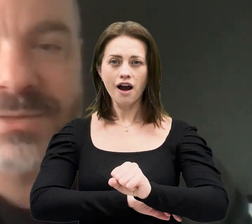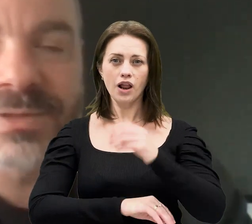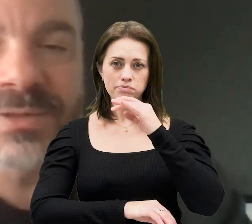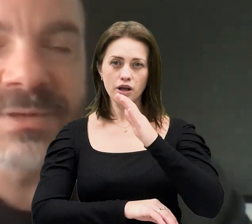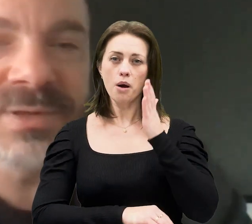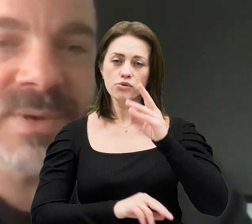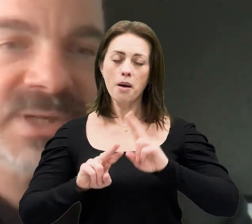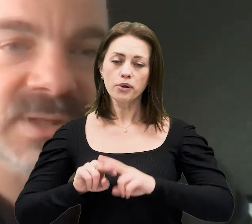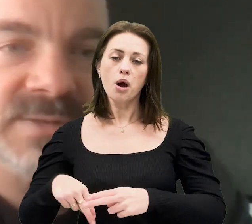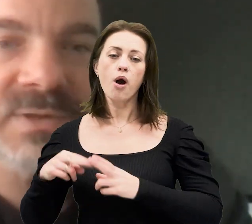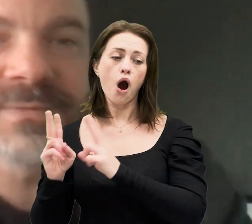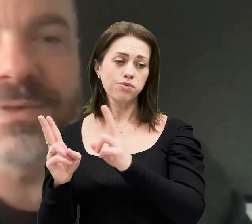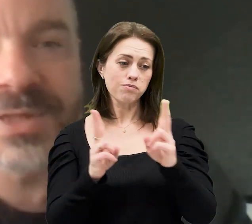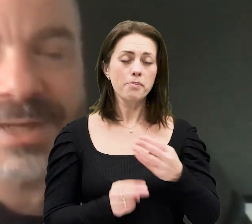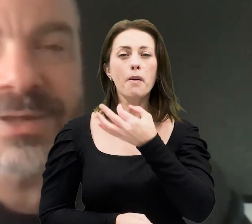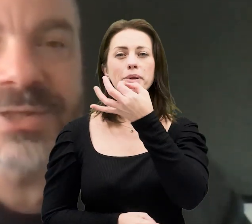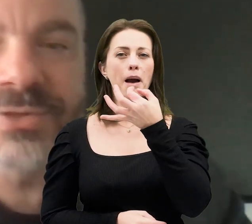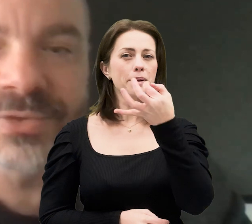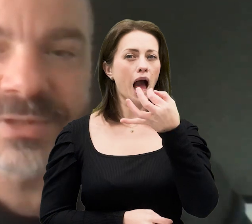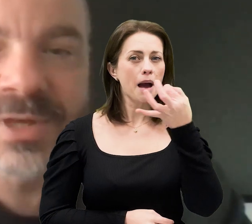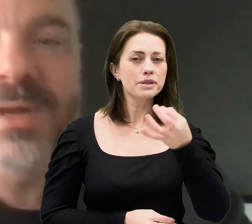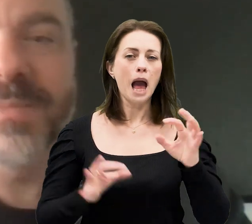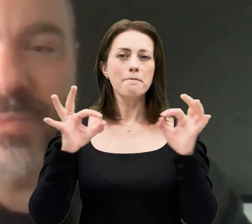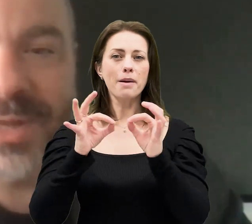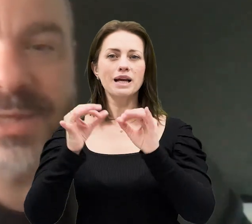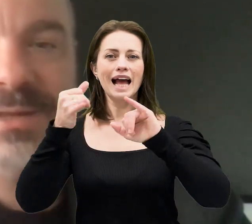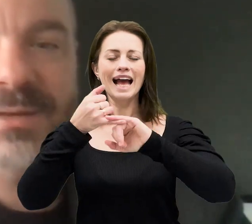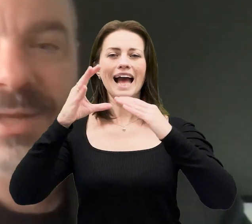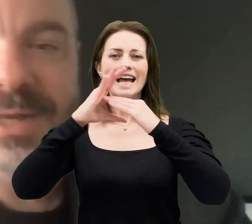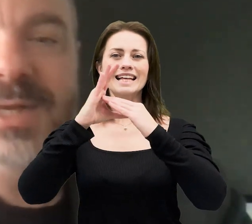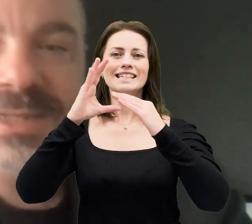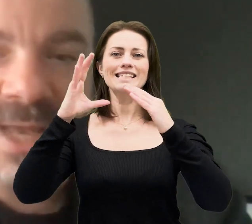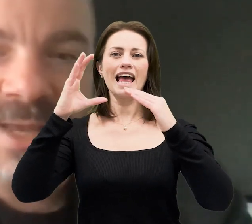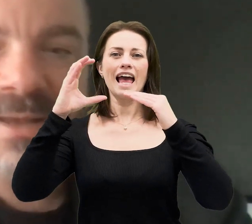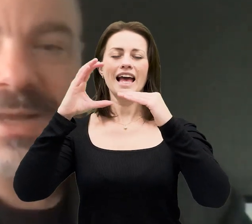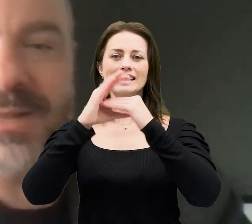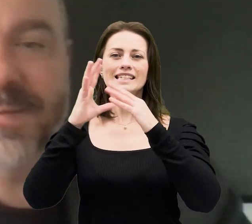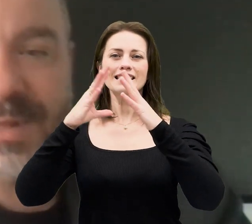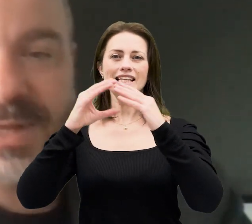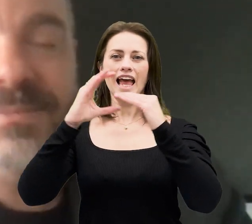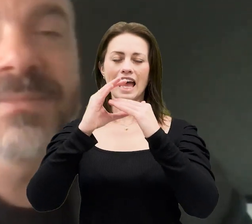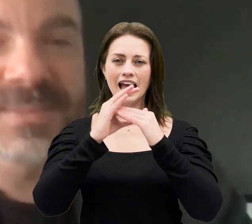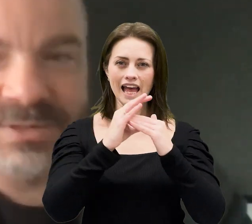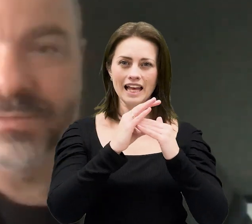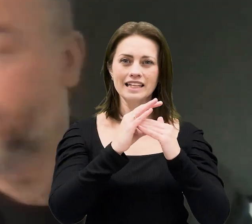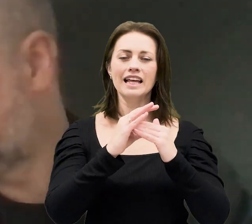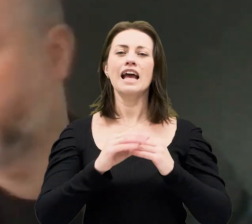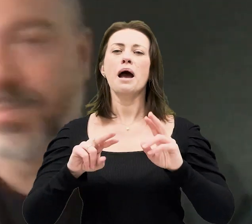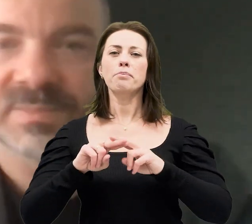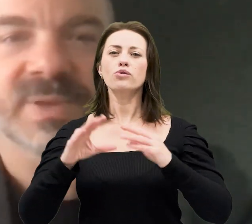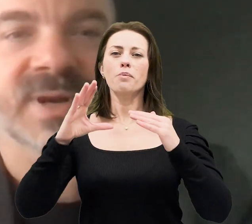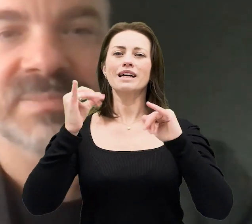I will ask also the representatives of the other institutions, Barbara Sender, Sri, and Vate.